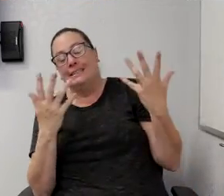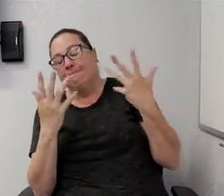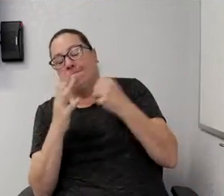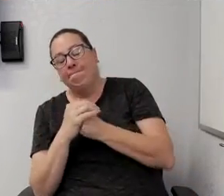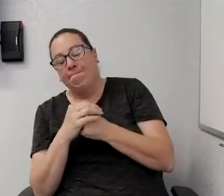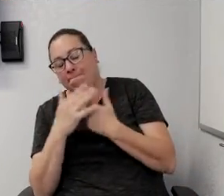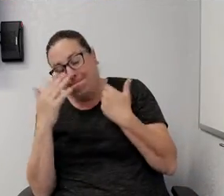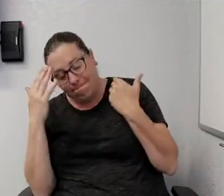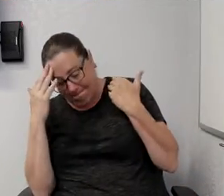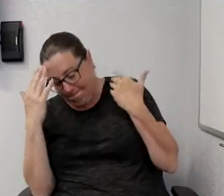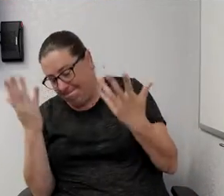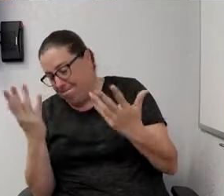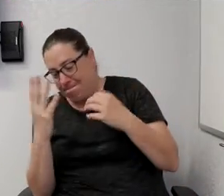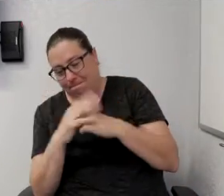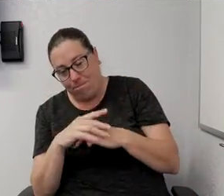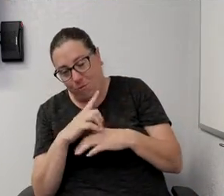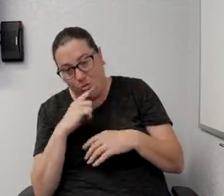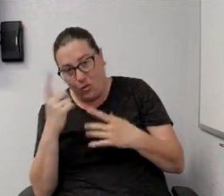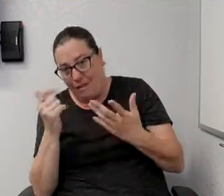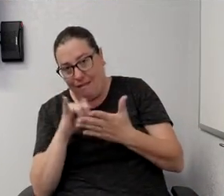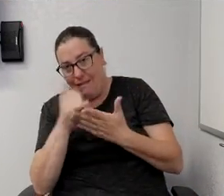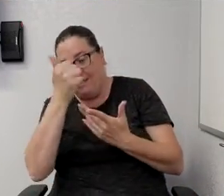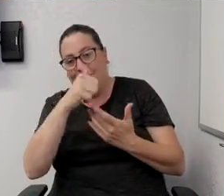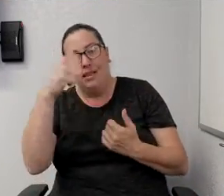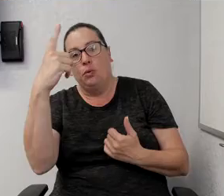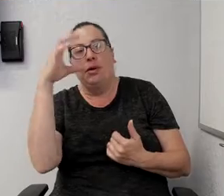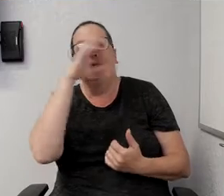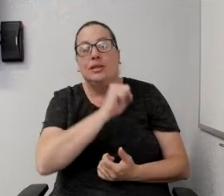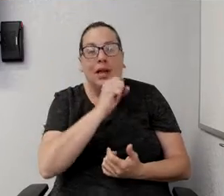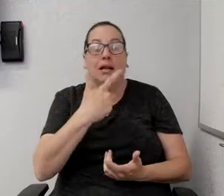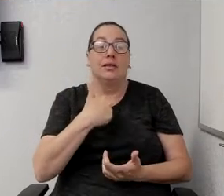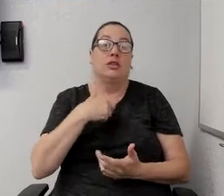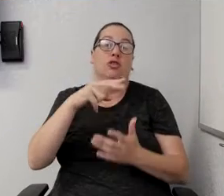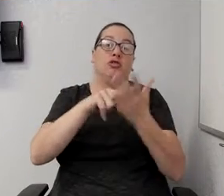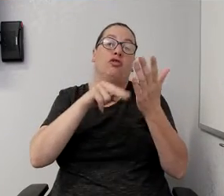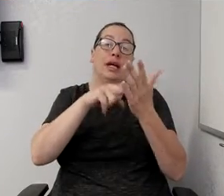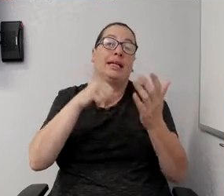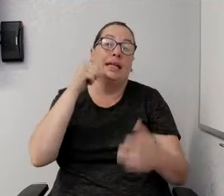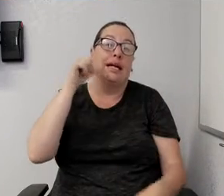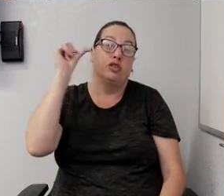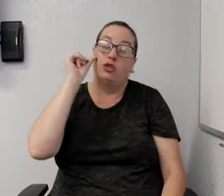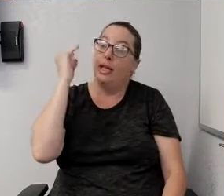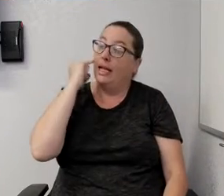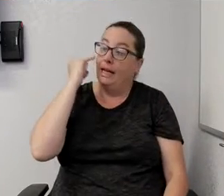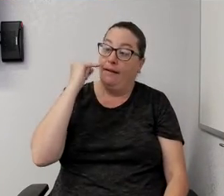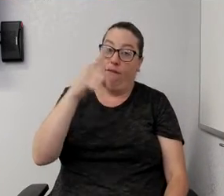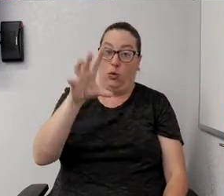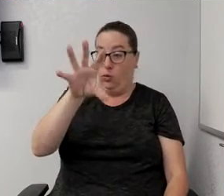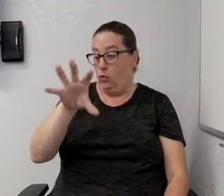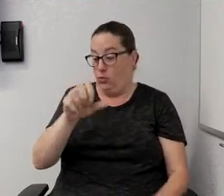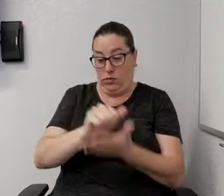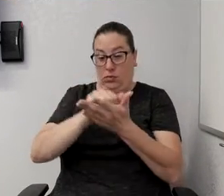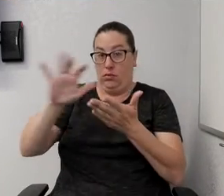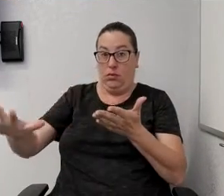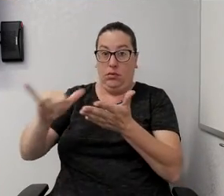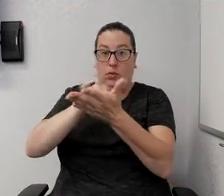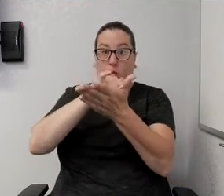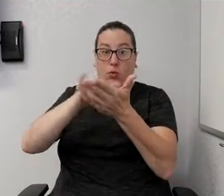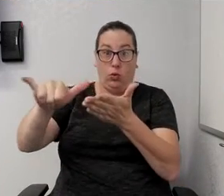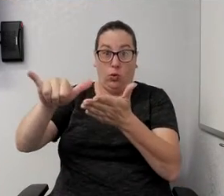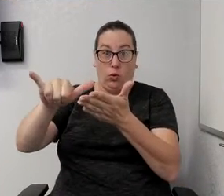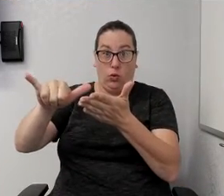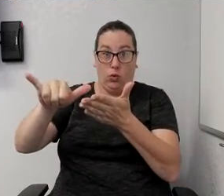I they don't know. I forecasting mean, I that? guess that's anybody's guess. I read yesterday, if you took New York out of the picture,